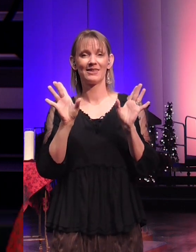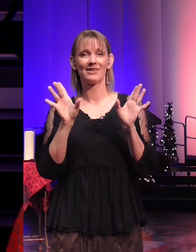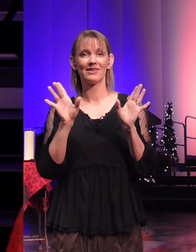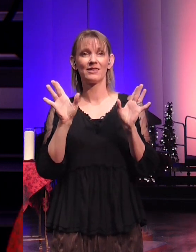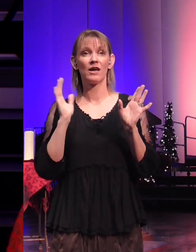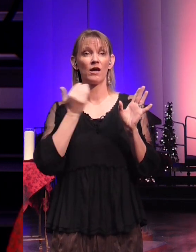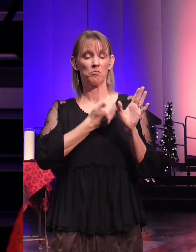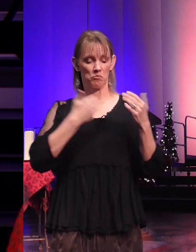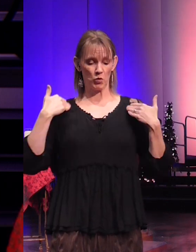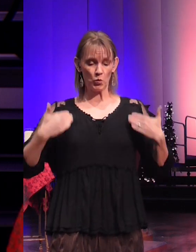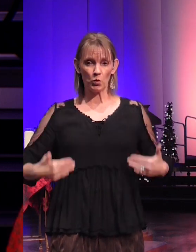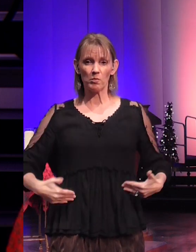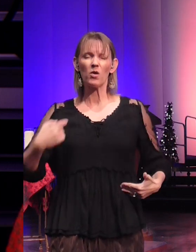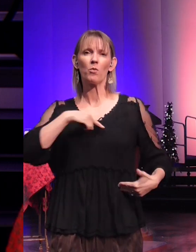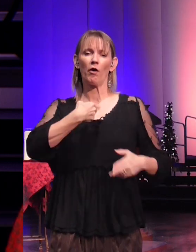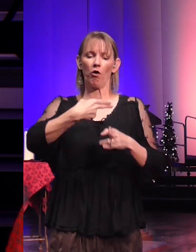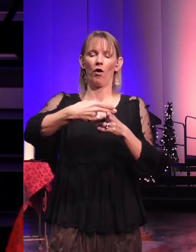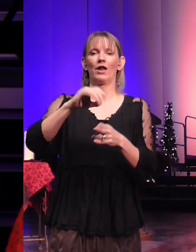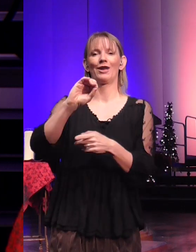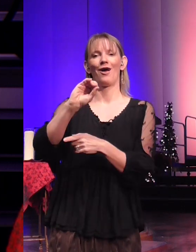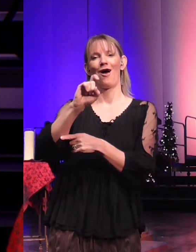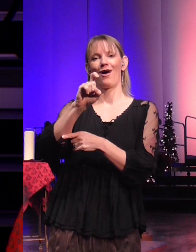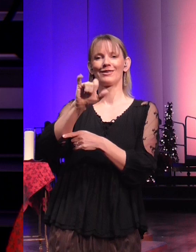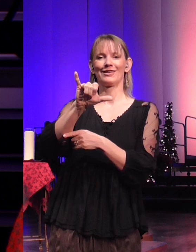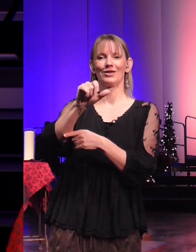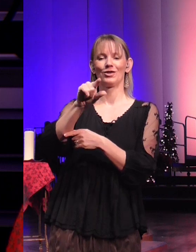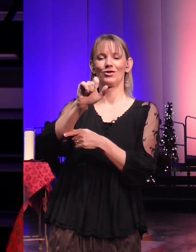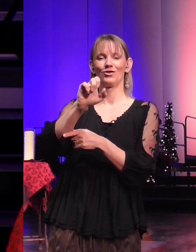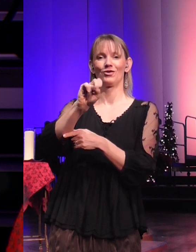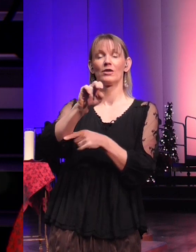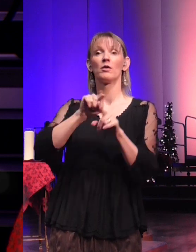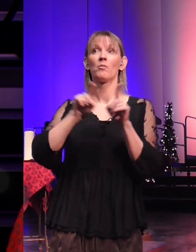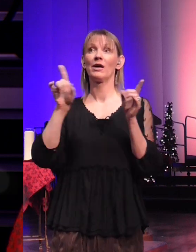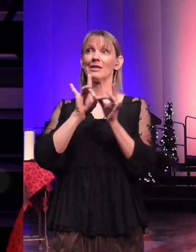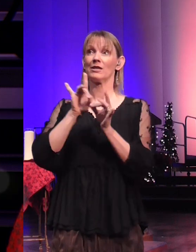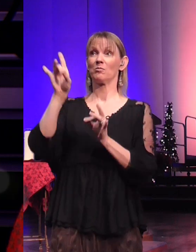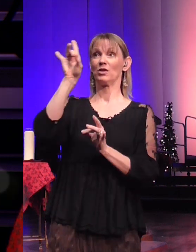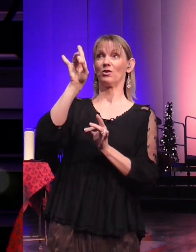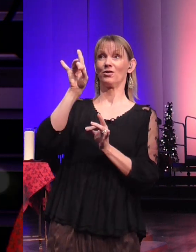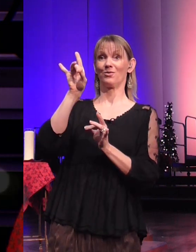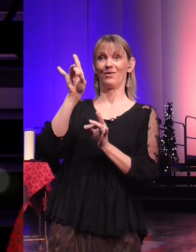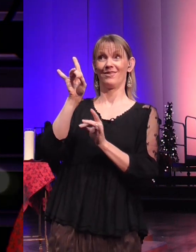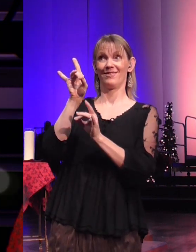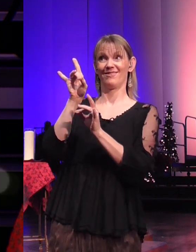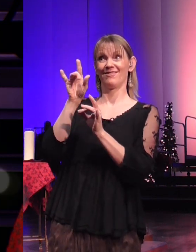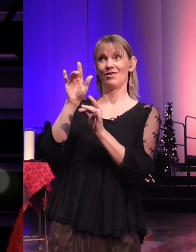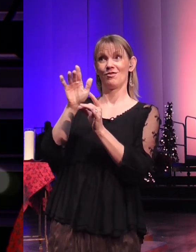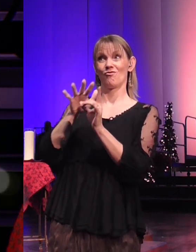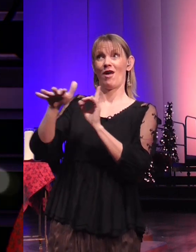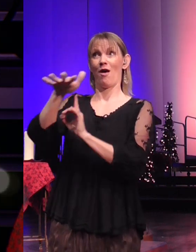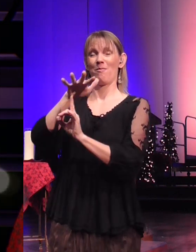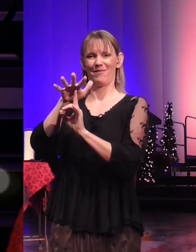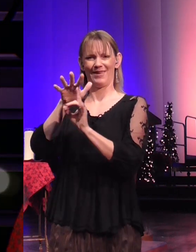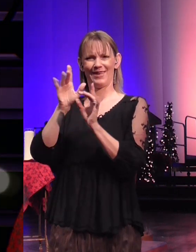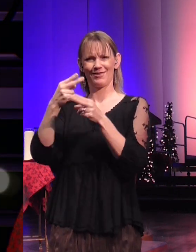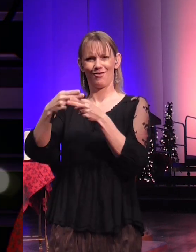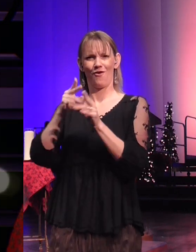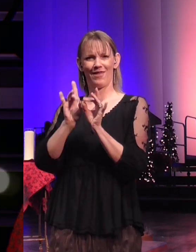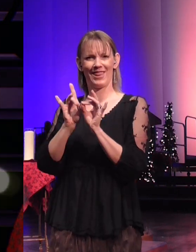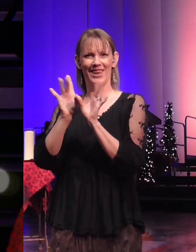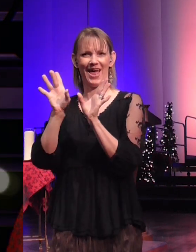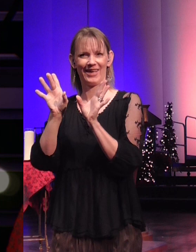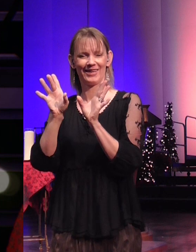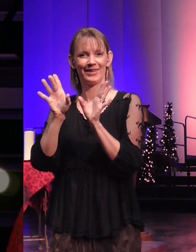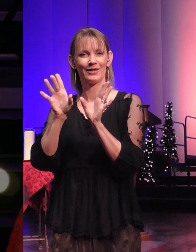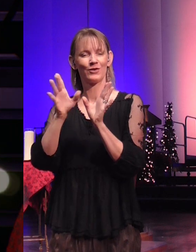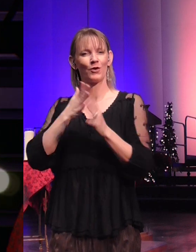In our human form, we call it oxygen, but in the spiritual essence, it is light. So breathing